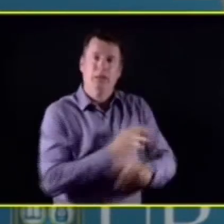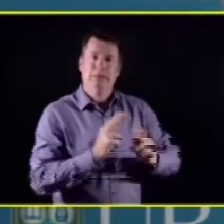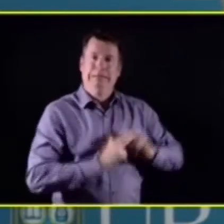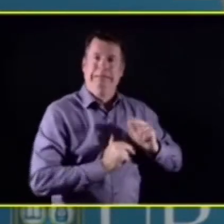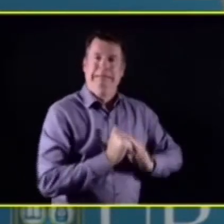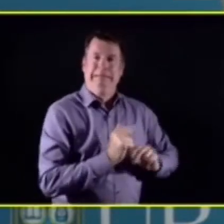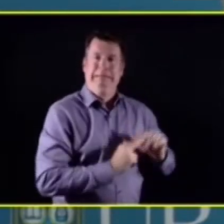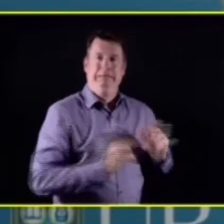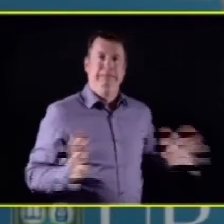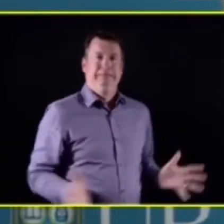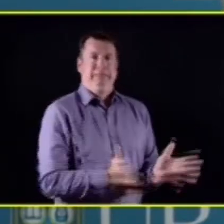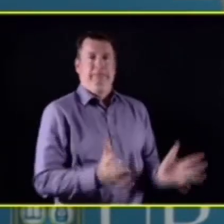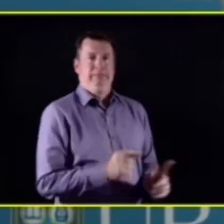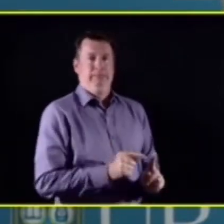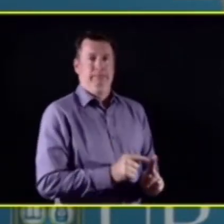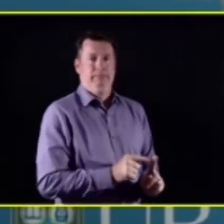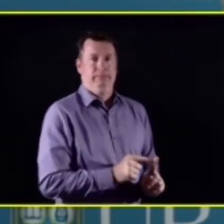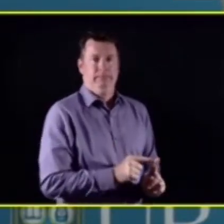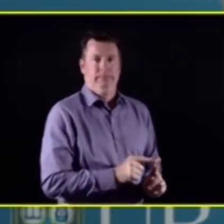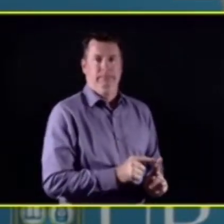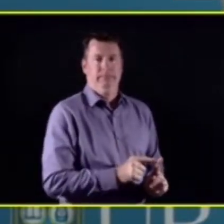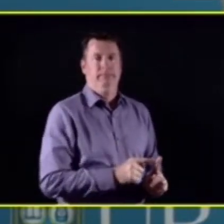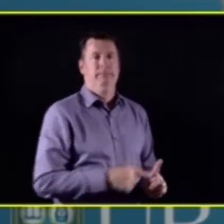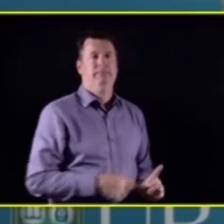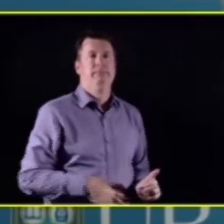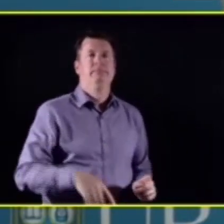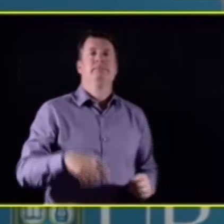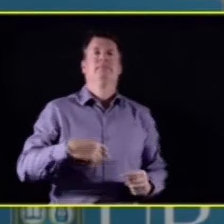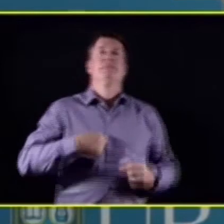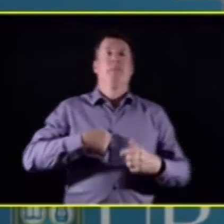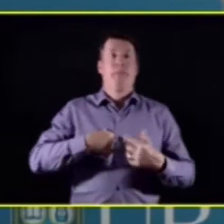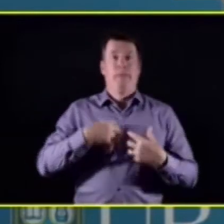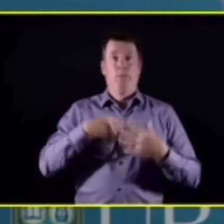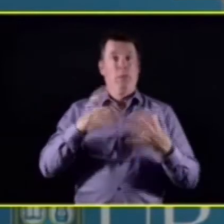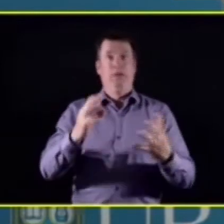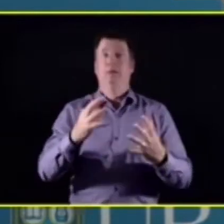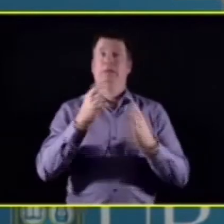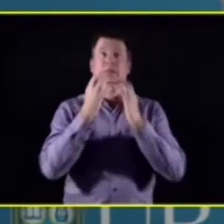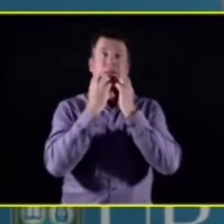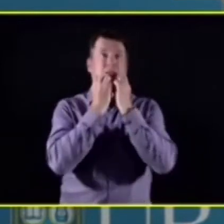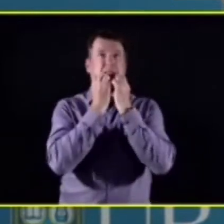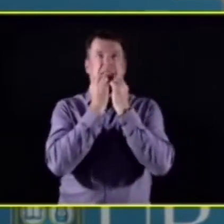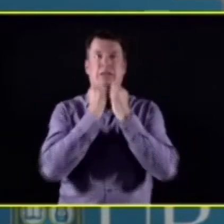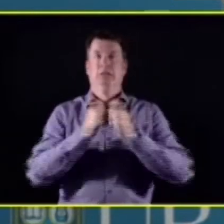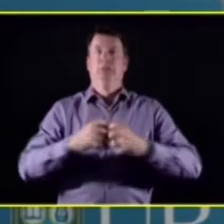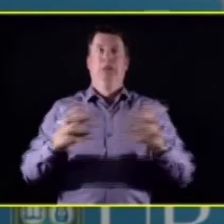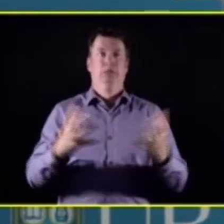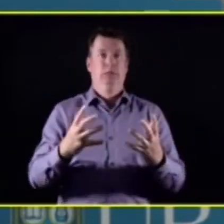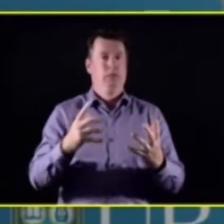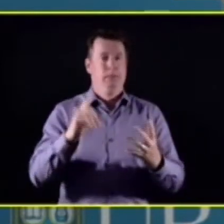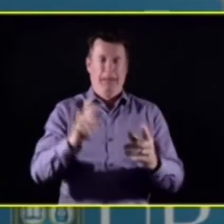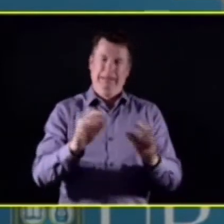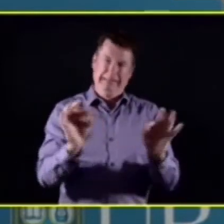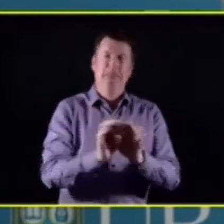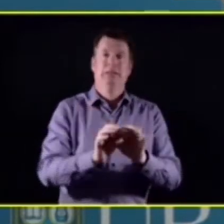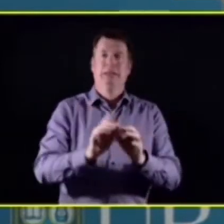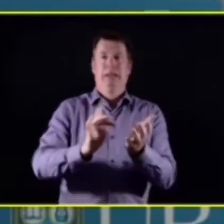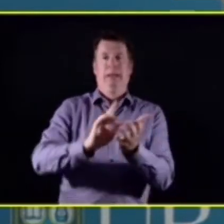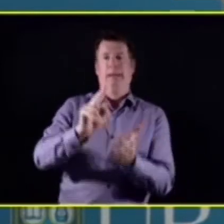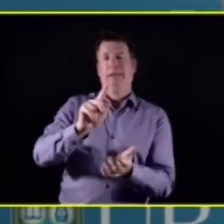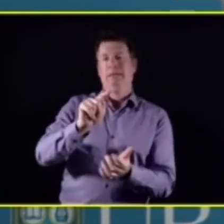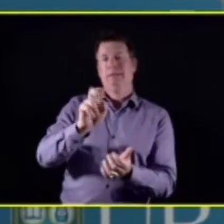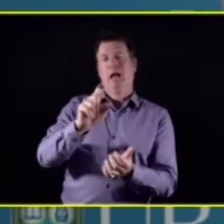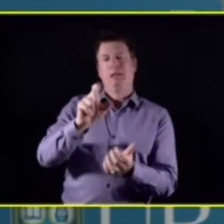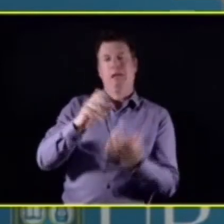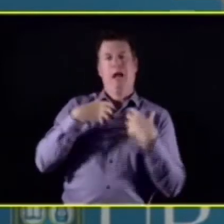it allows us to check their vital signs and their pulse oximetry levels remotely every day. And we have a nurse monitoring that. So